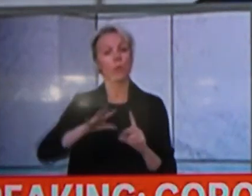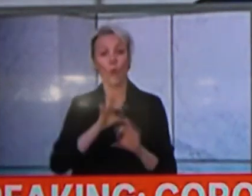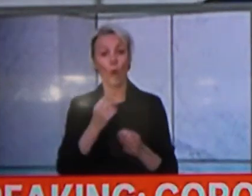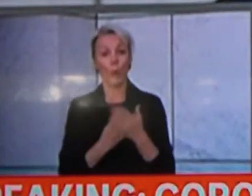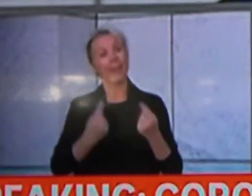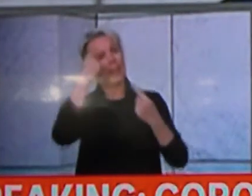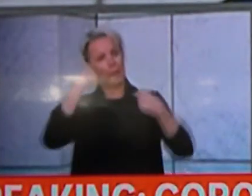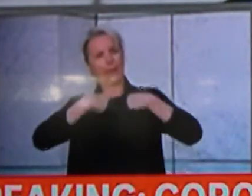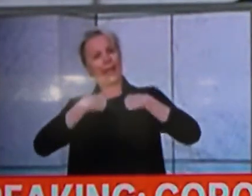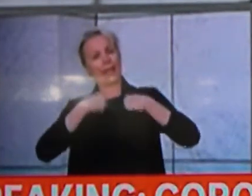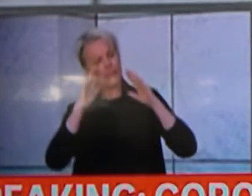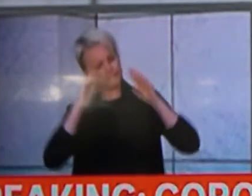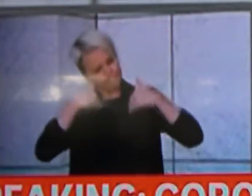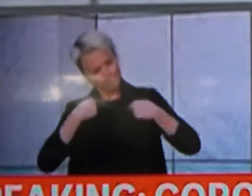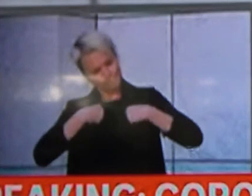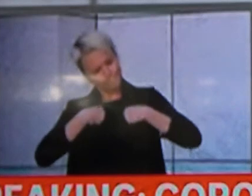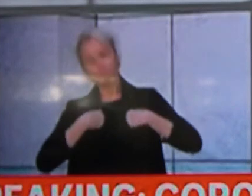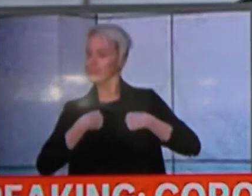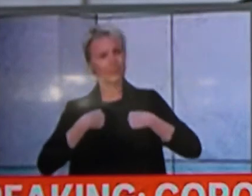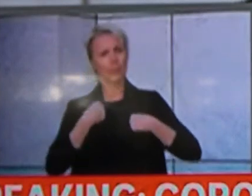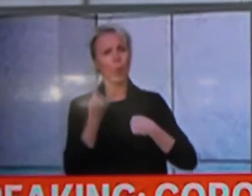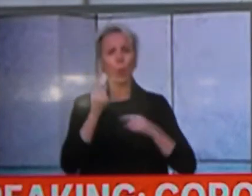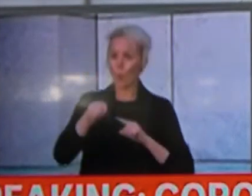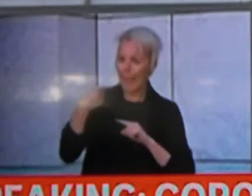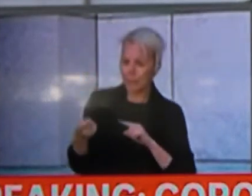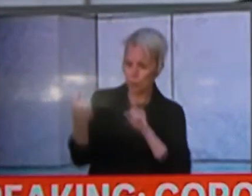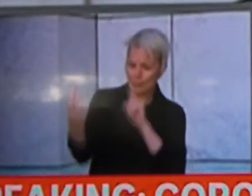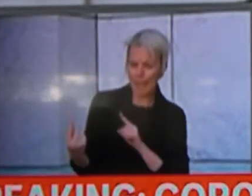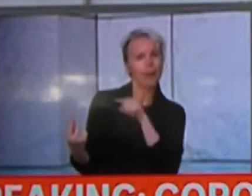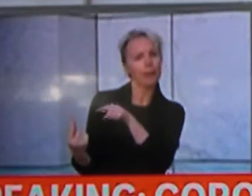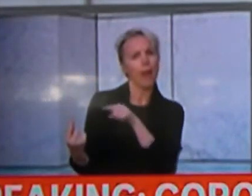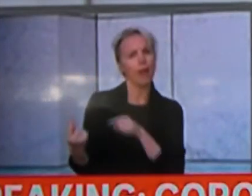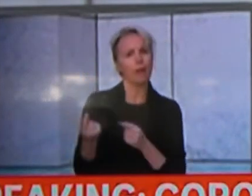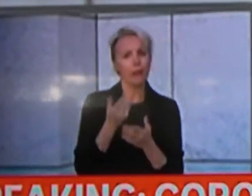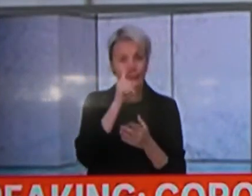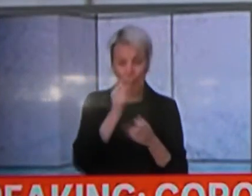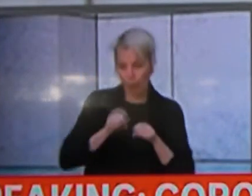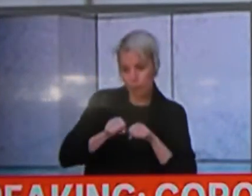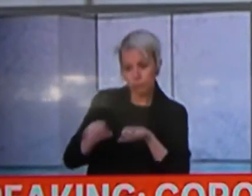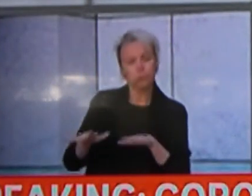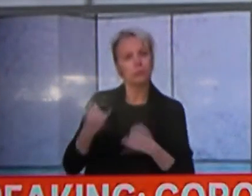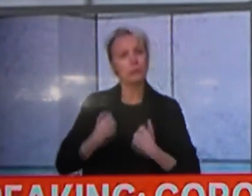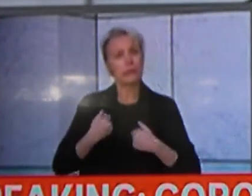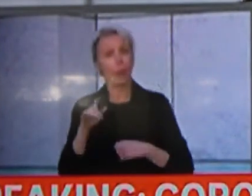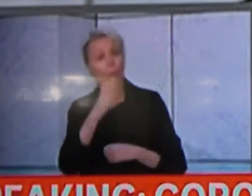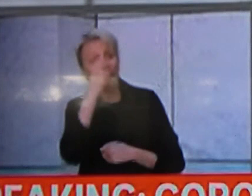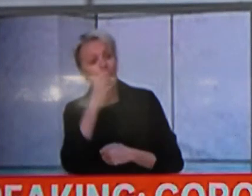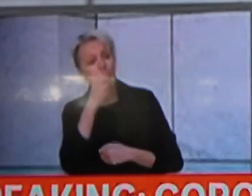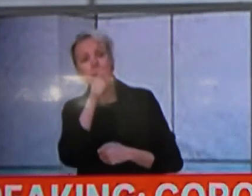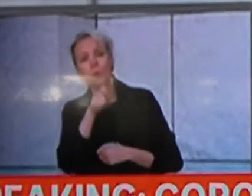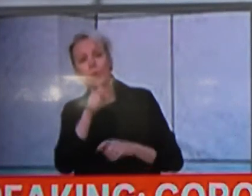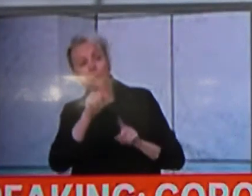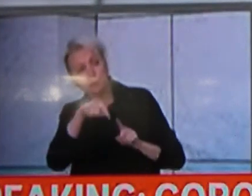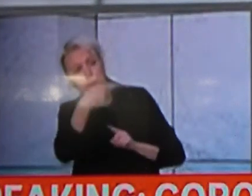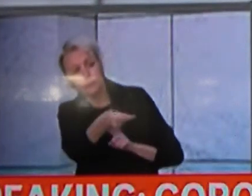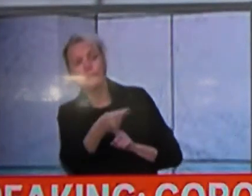us individually. It's about the person standing next to us. It's about the person who lives across the road. It's about the elderly resident in the same apartment